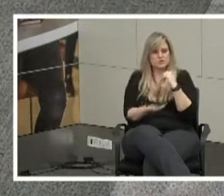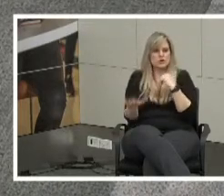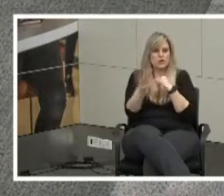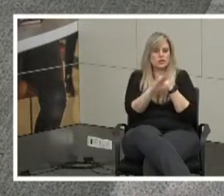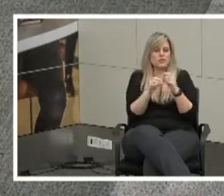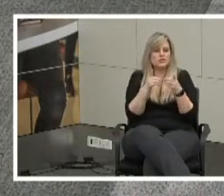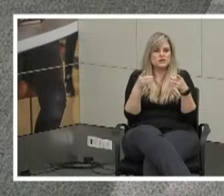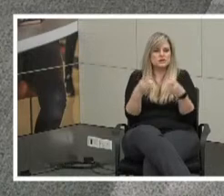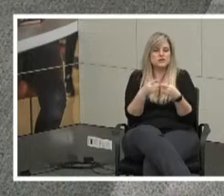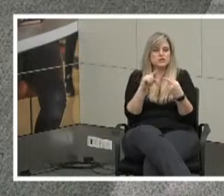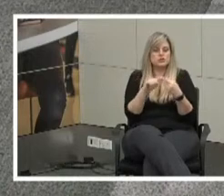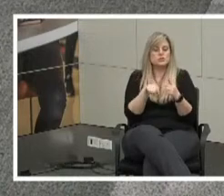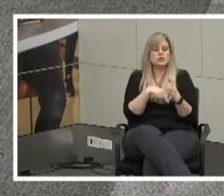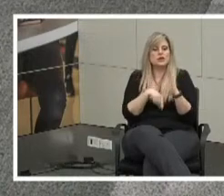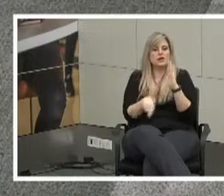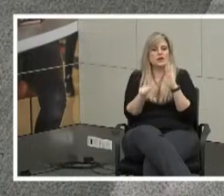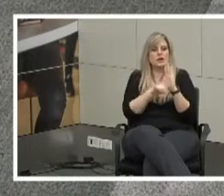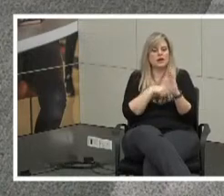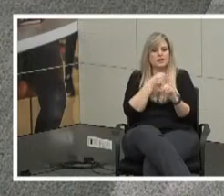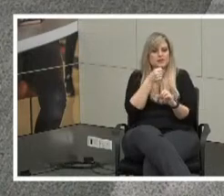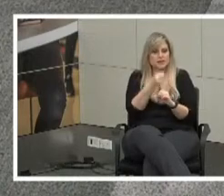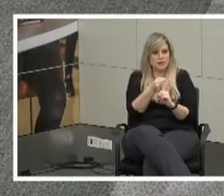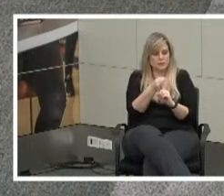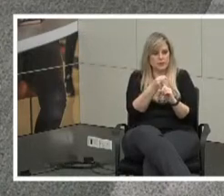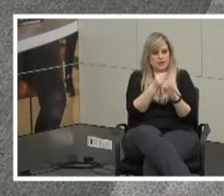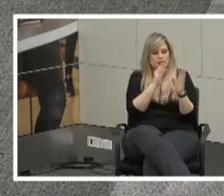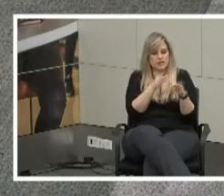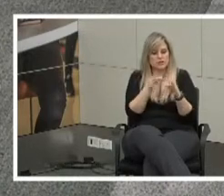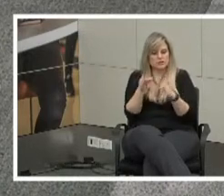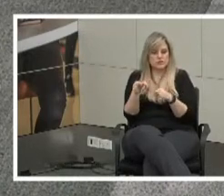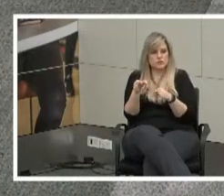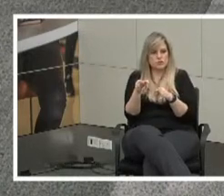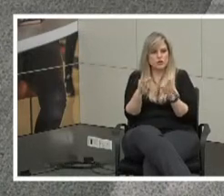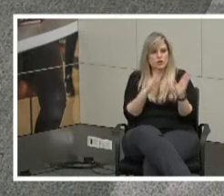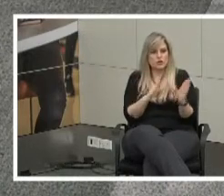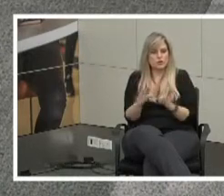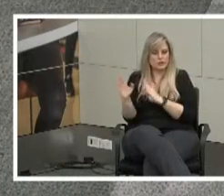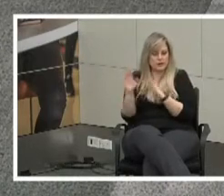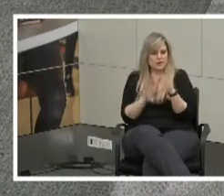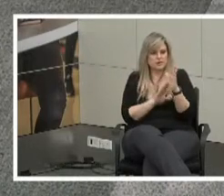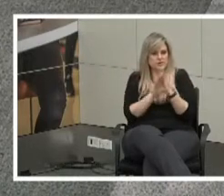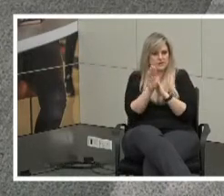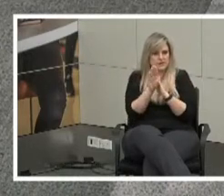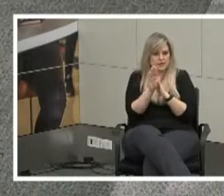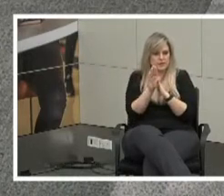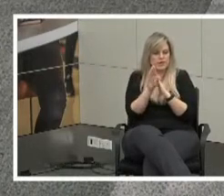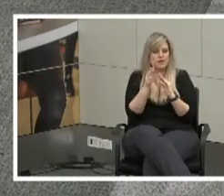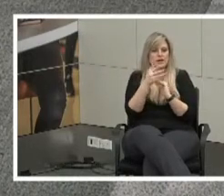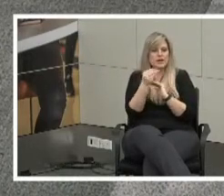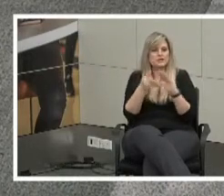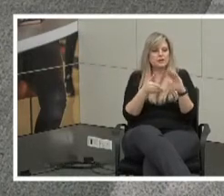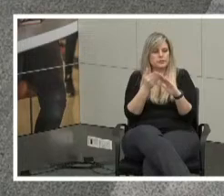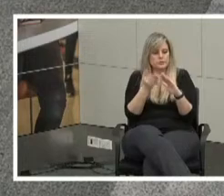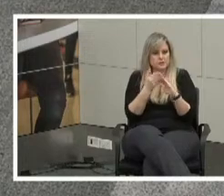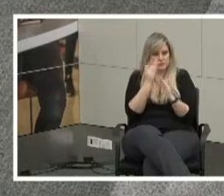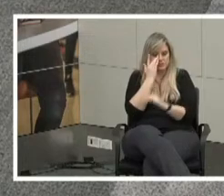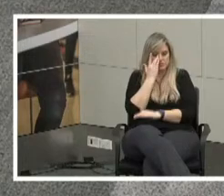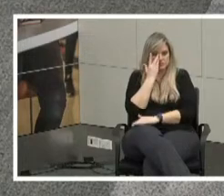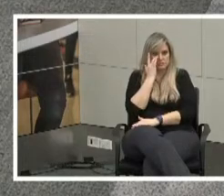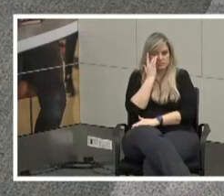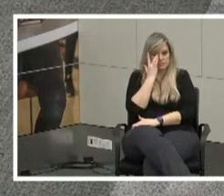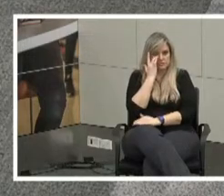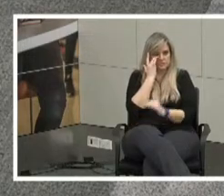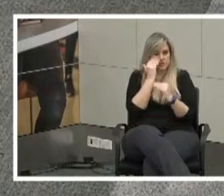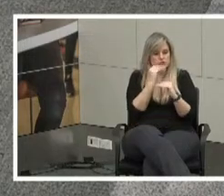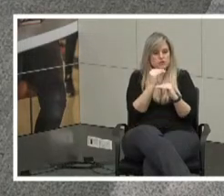district to negatively impact individual education plan development and implementation um the constraint